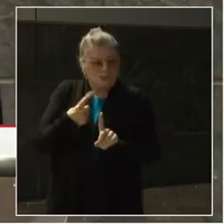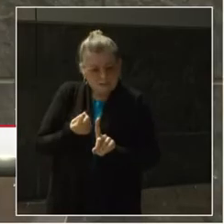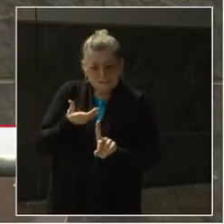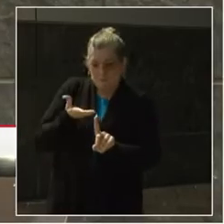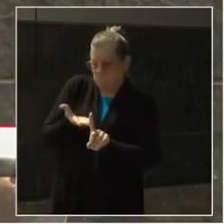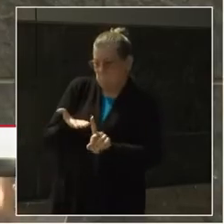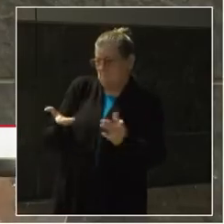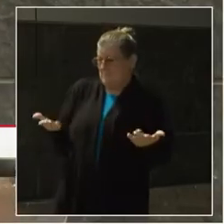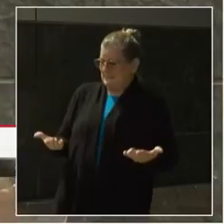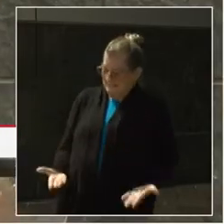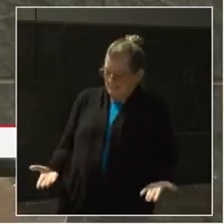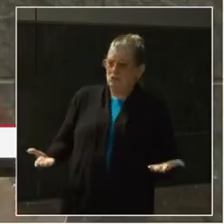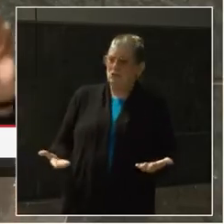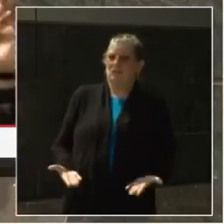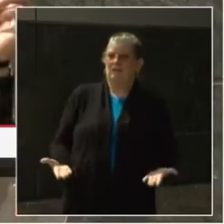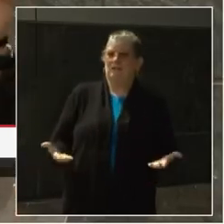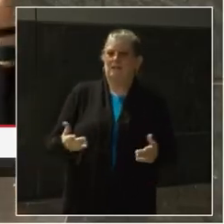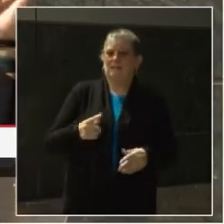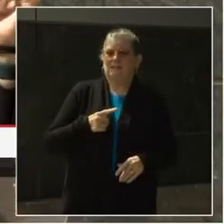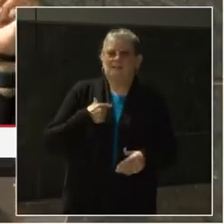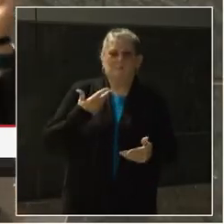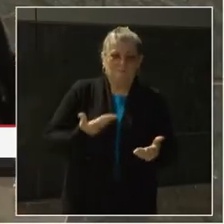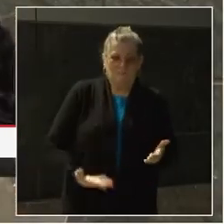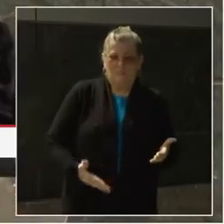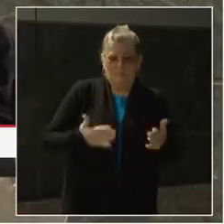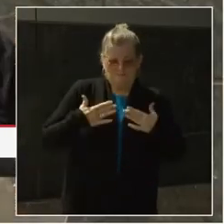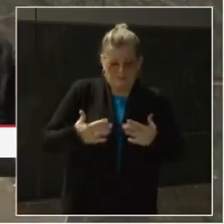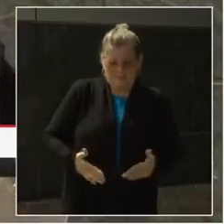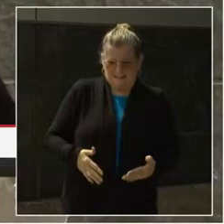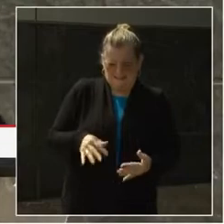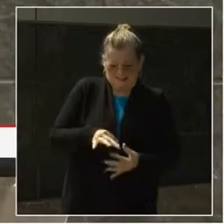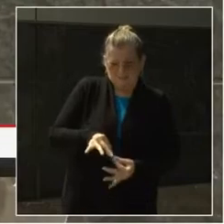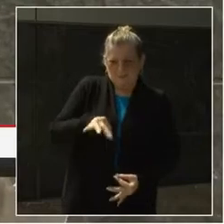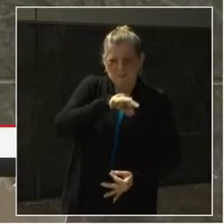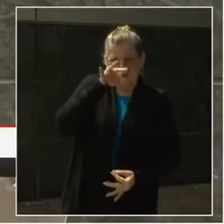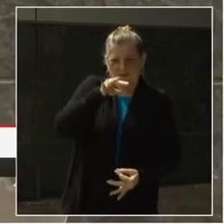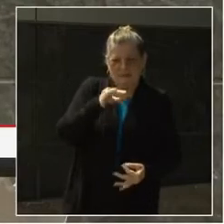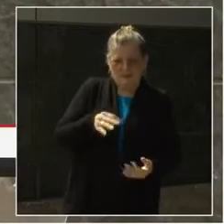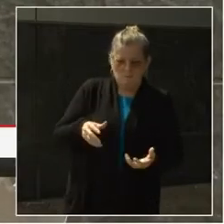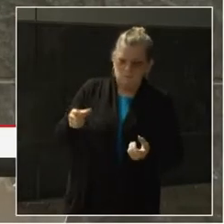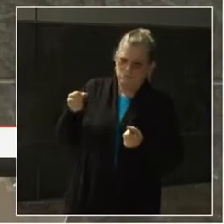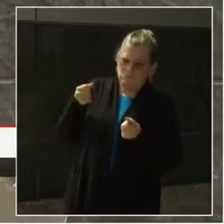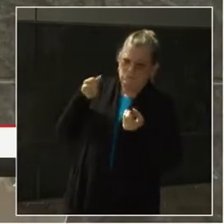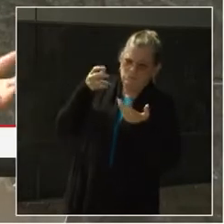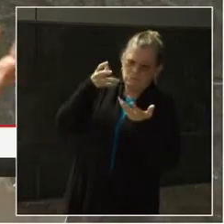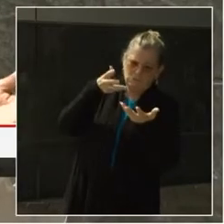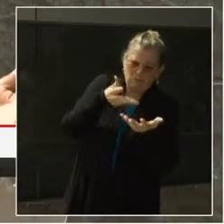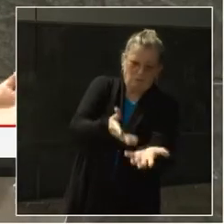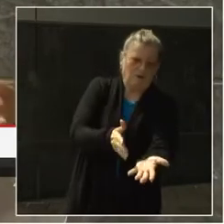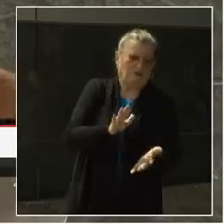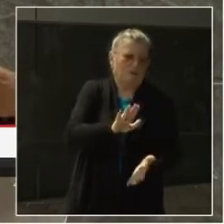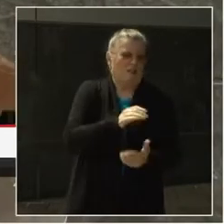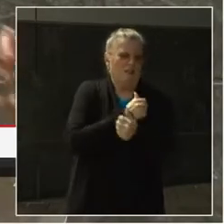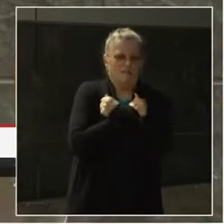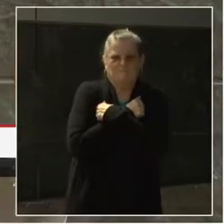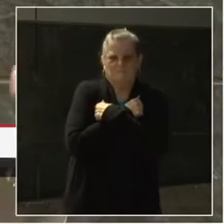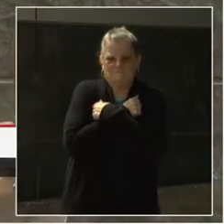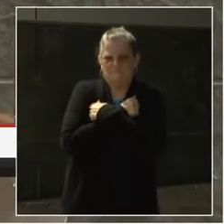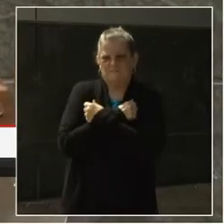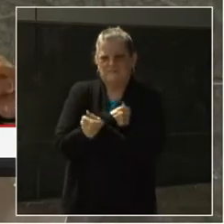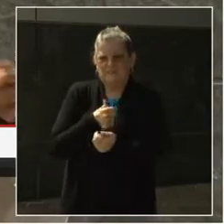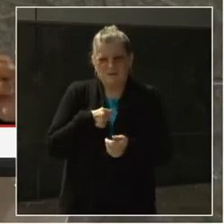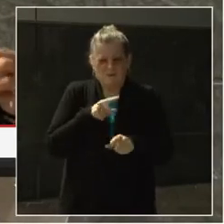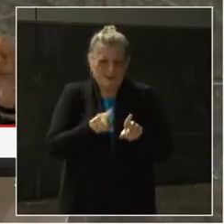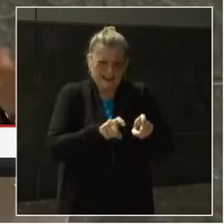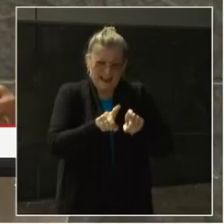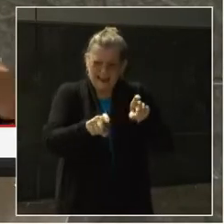you've poured into one of our children. And we're asking a lot of employees to do the same. Your story and your enthusiasm